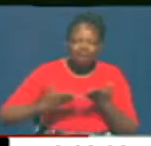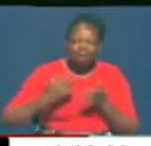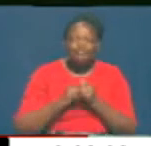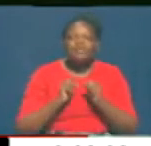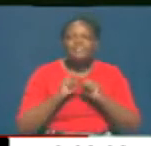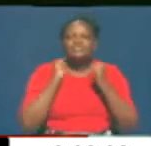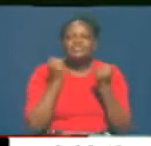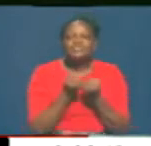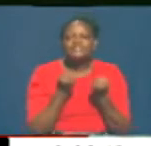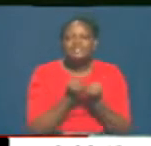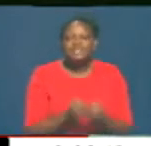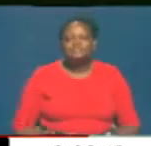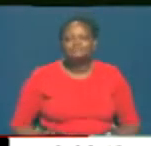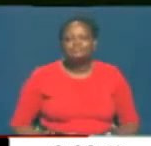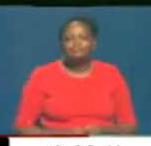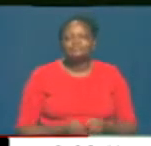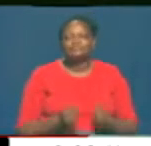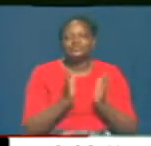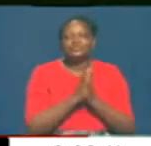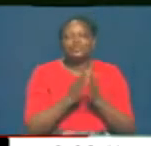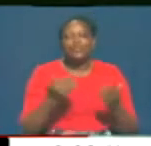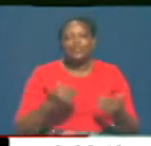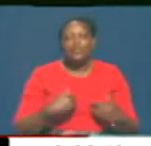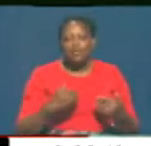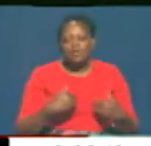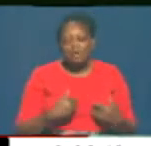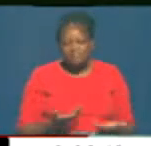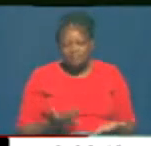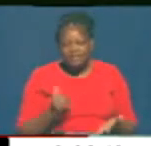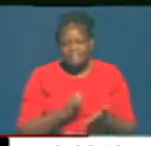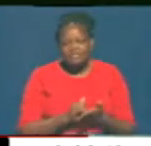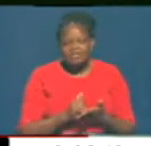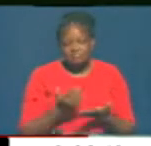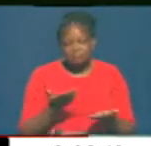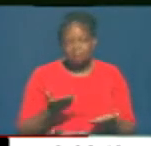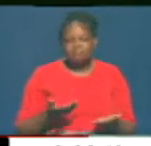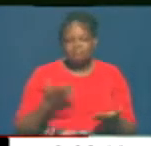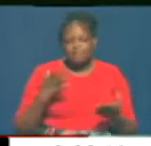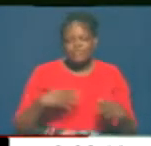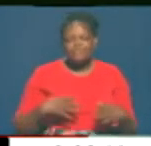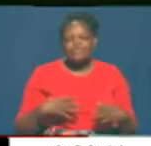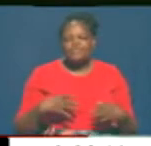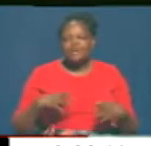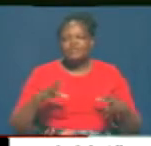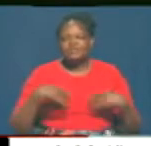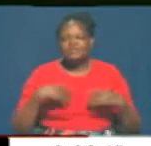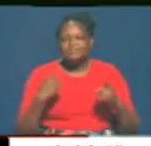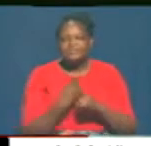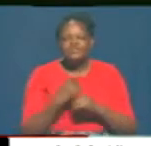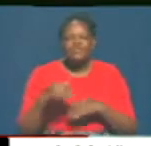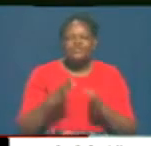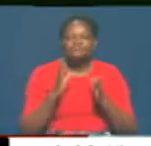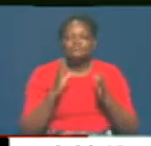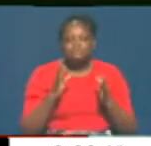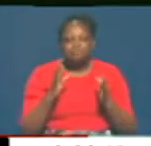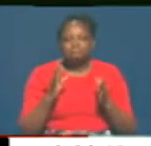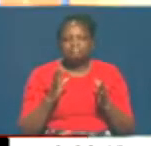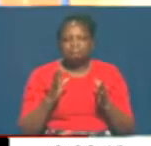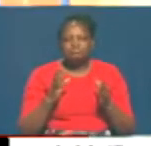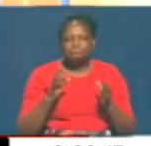society. And as Purity Museo now reports, the former prisoners have embraced alternative ways to make a living. Take a